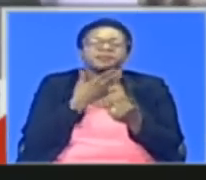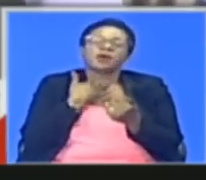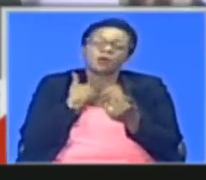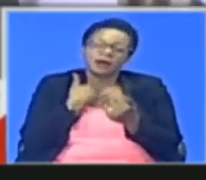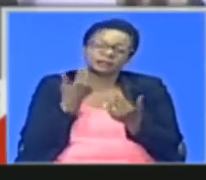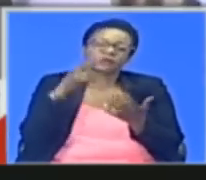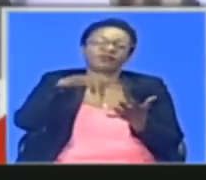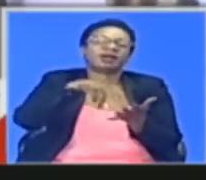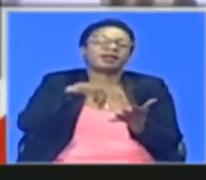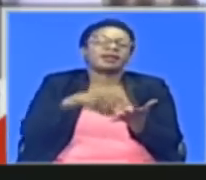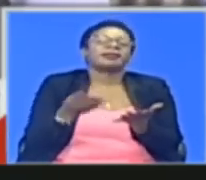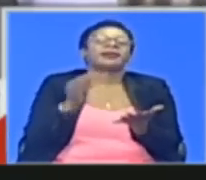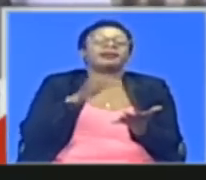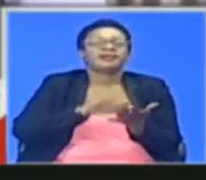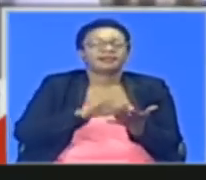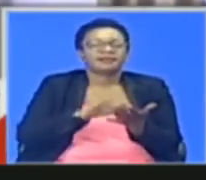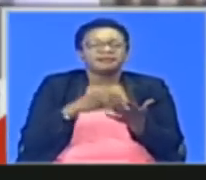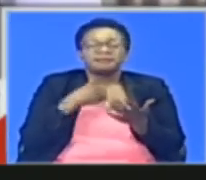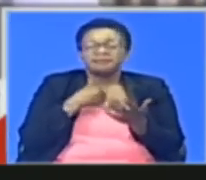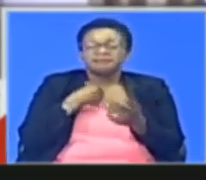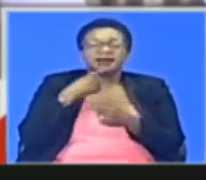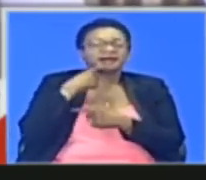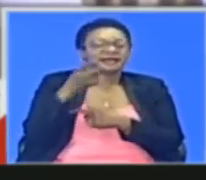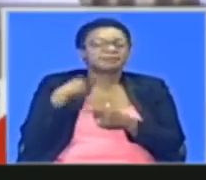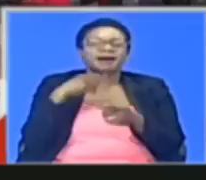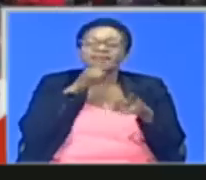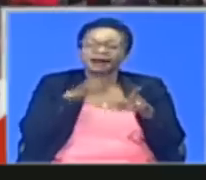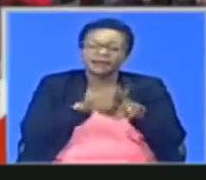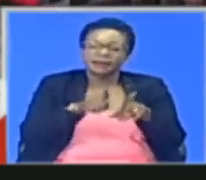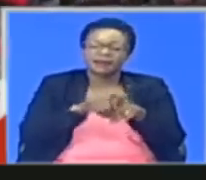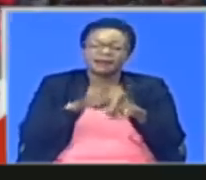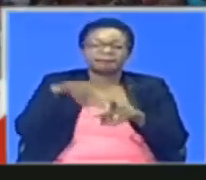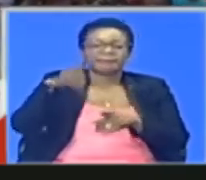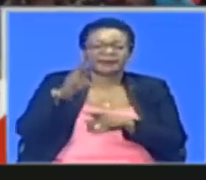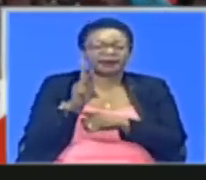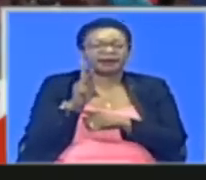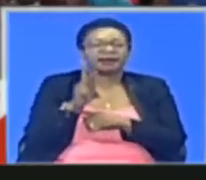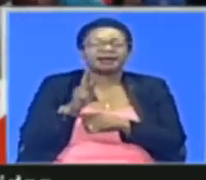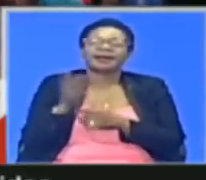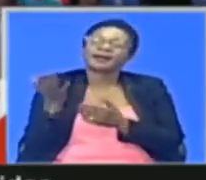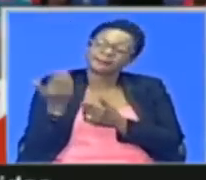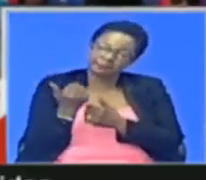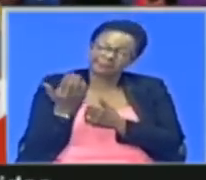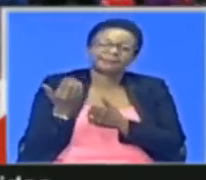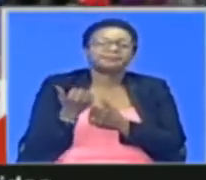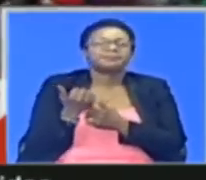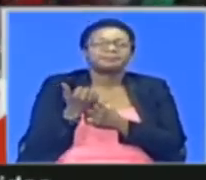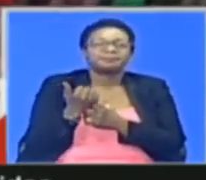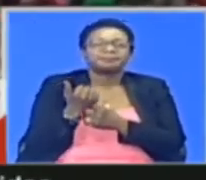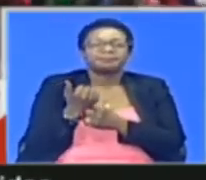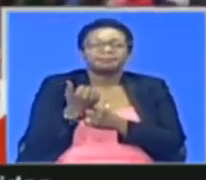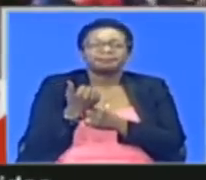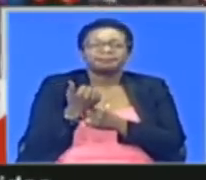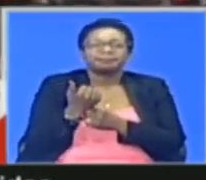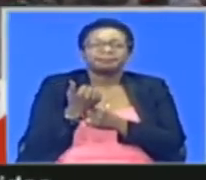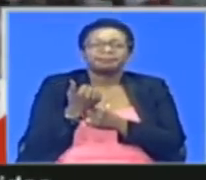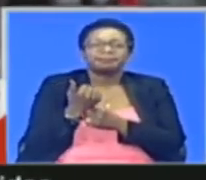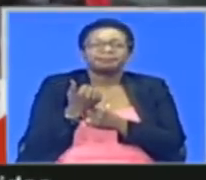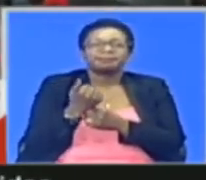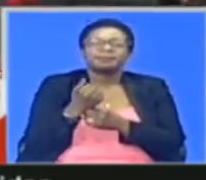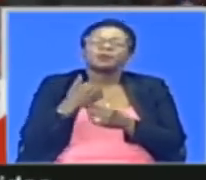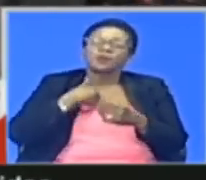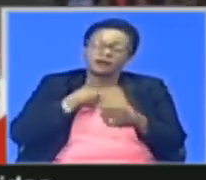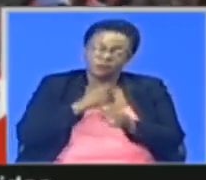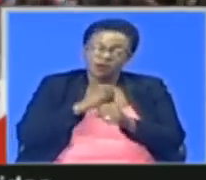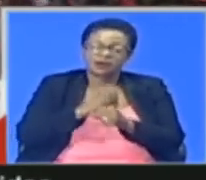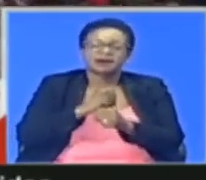wasimame. Mimi naambia ndugu yangu Peter Kenneth, we kuja na kazi tuko naye